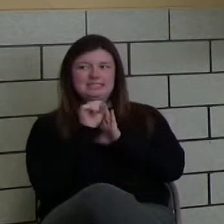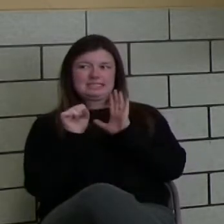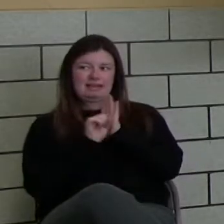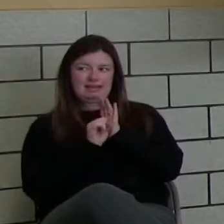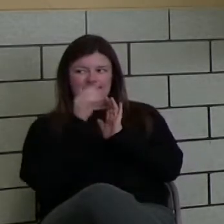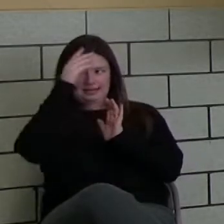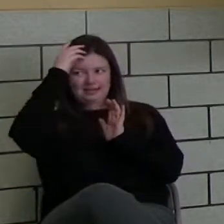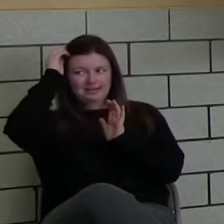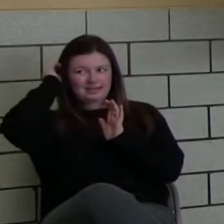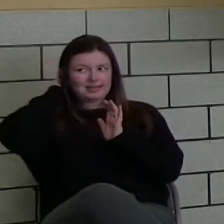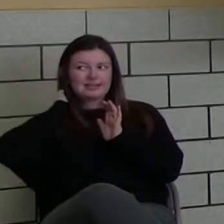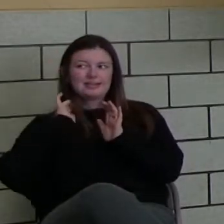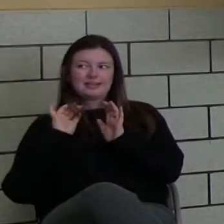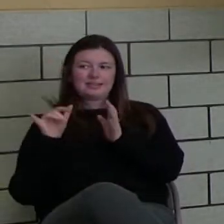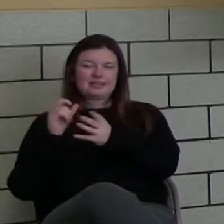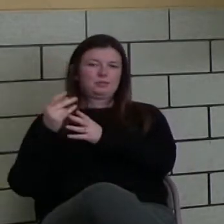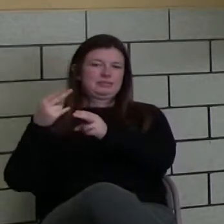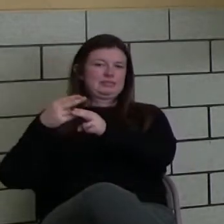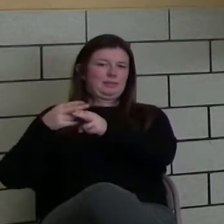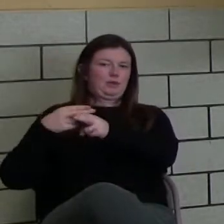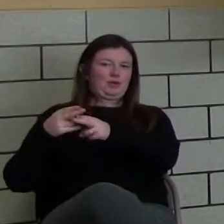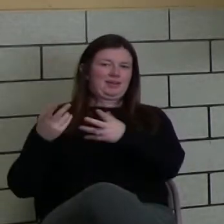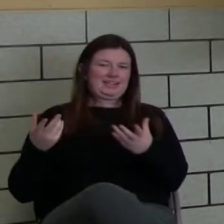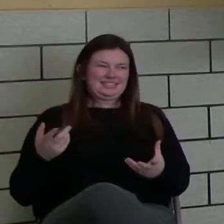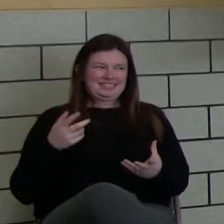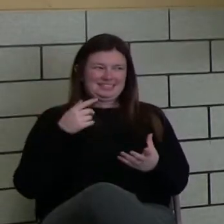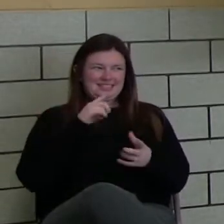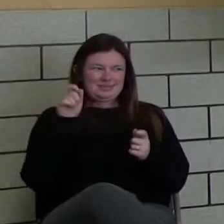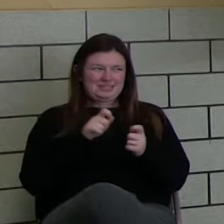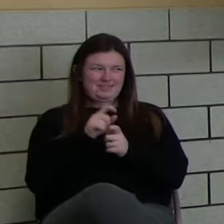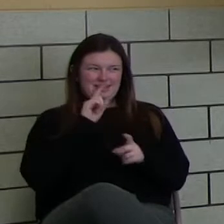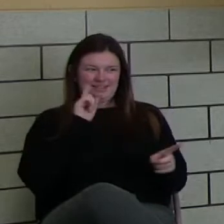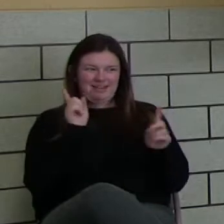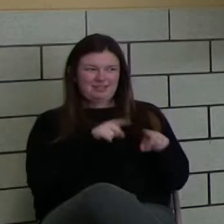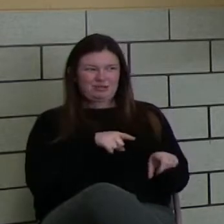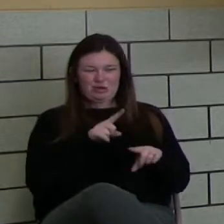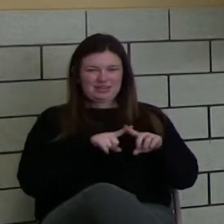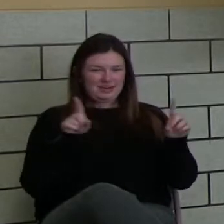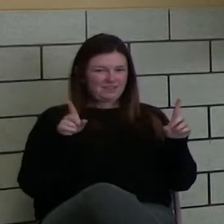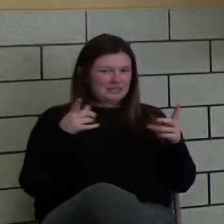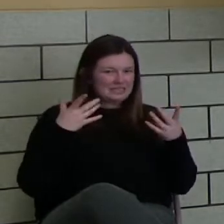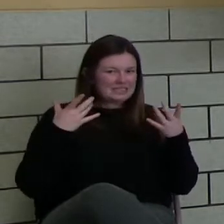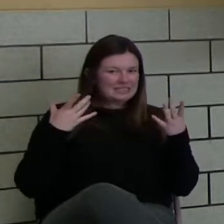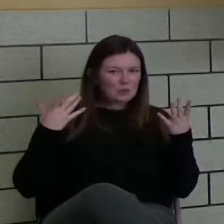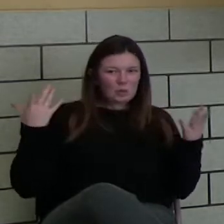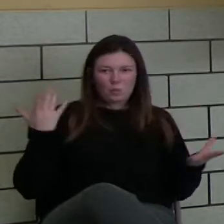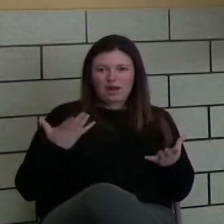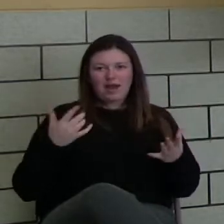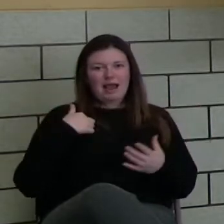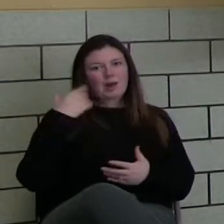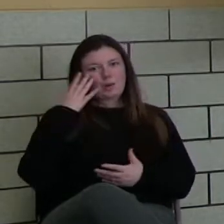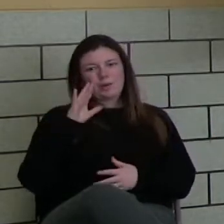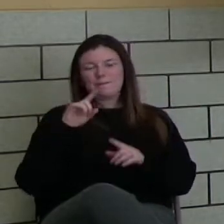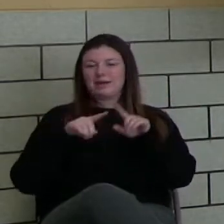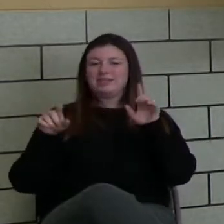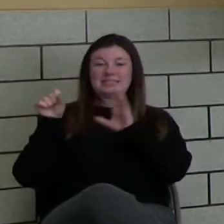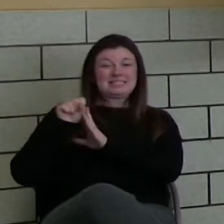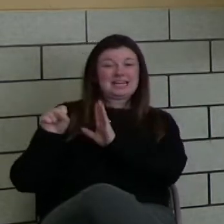I can't really give you a logical answer for why what the difference is, but they see those differently.